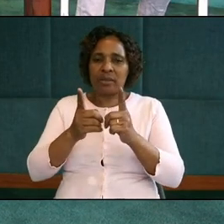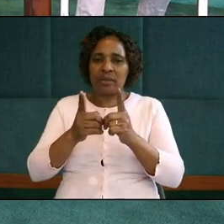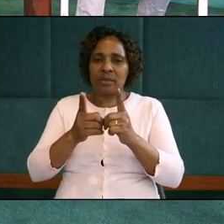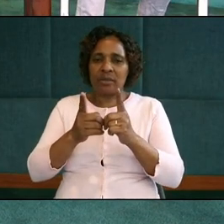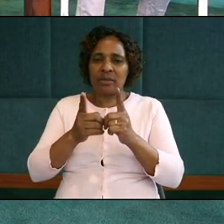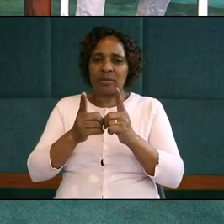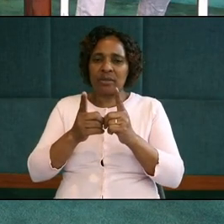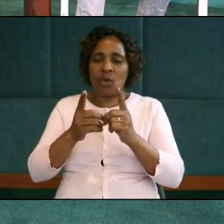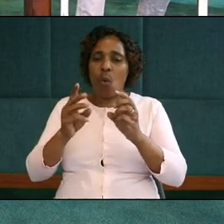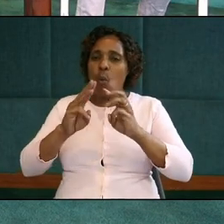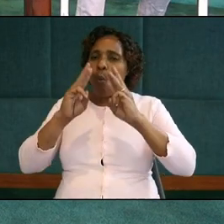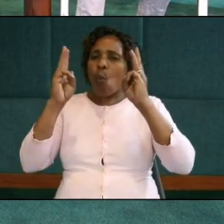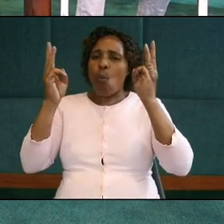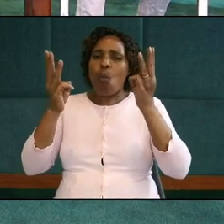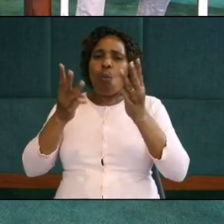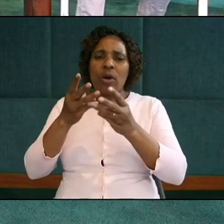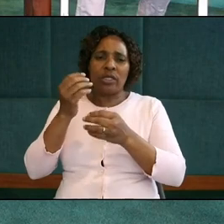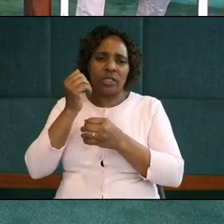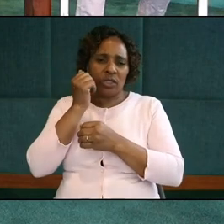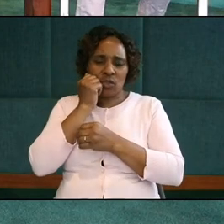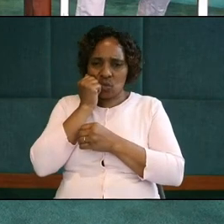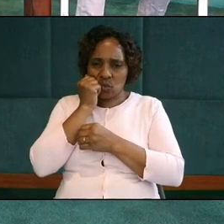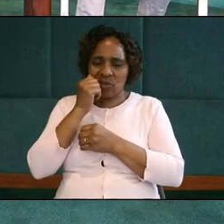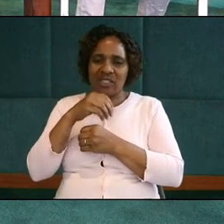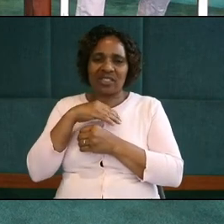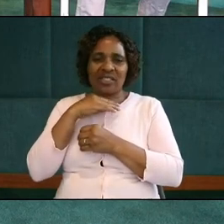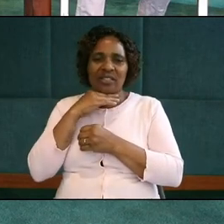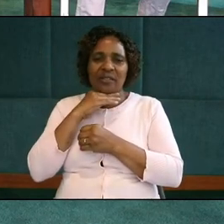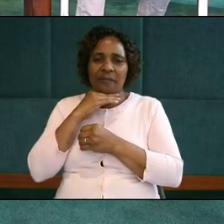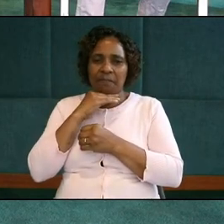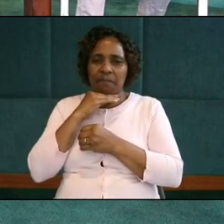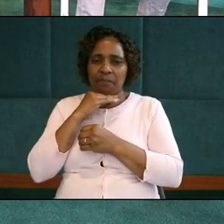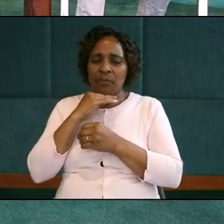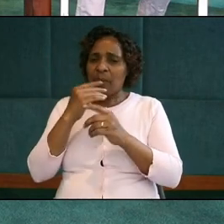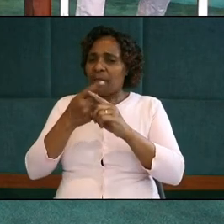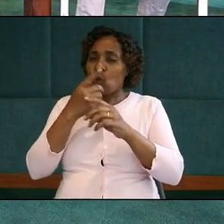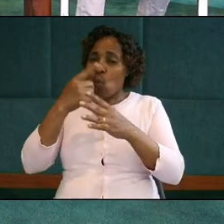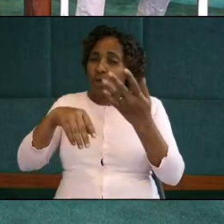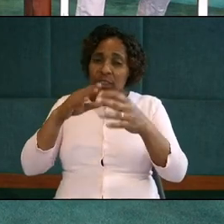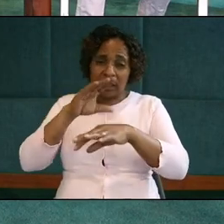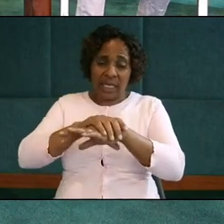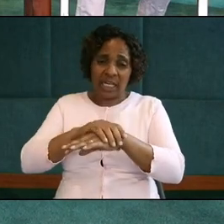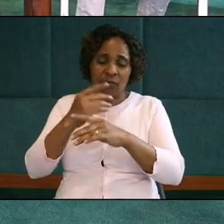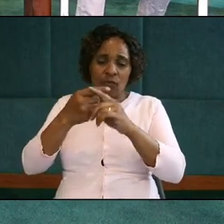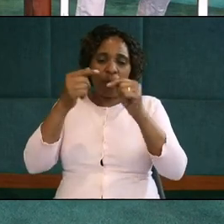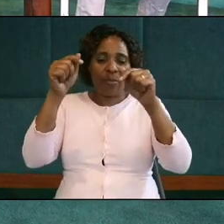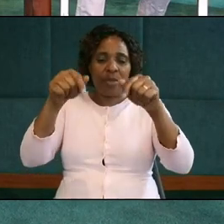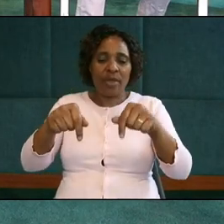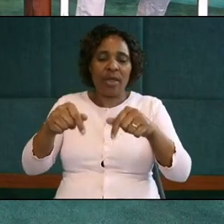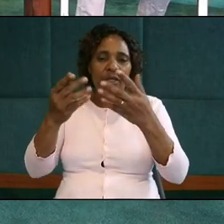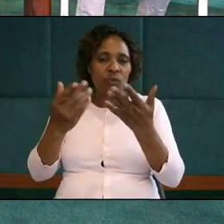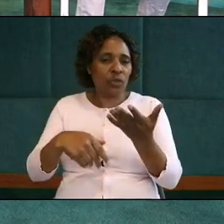worldly sorrow brings death. Mm-hmm. What I get from here is,